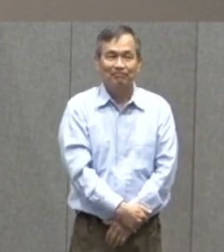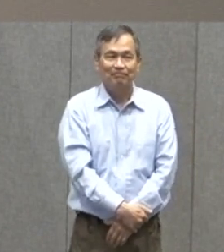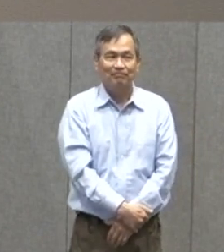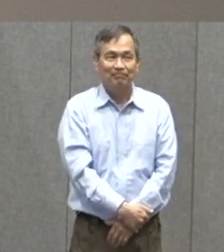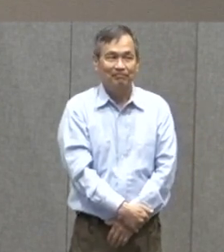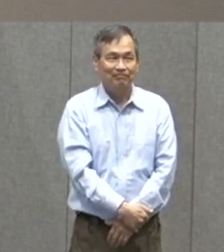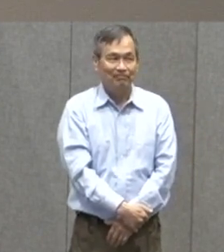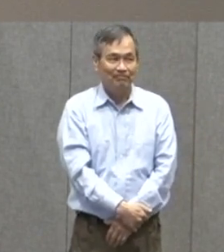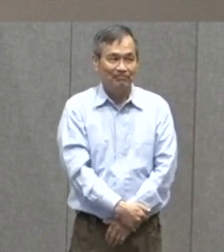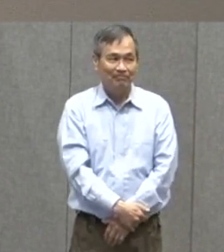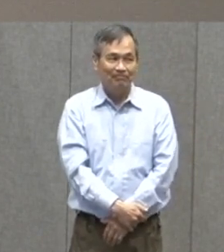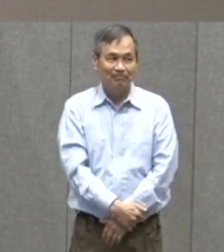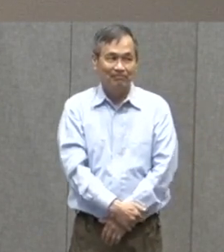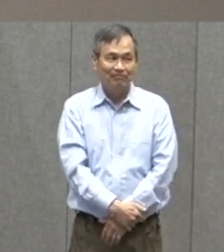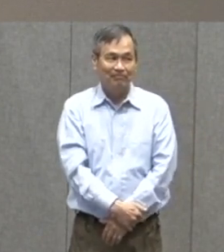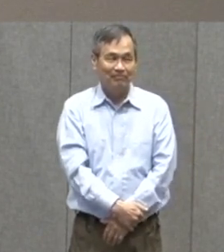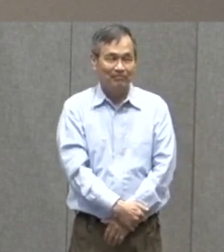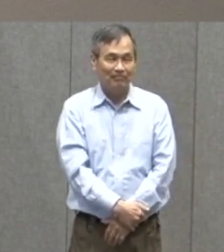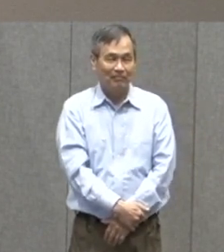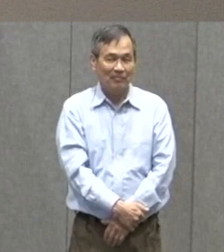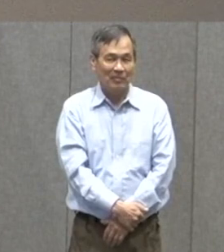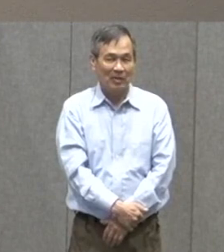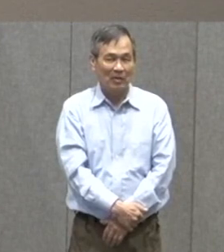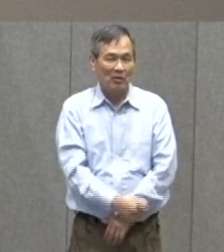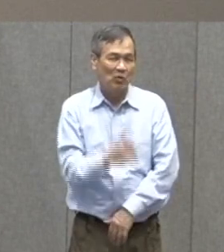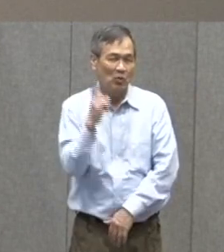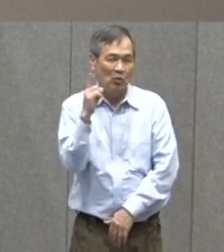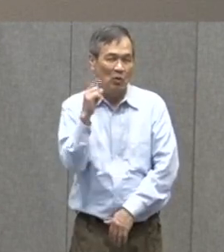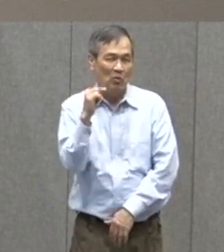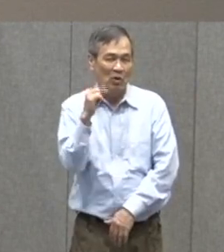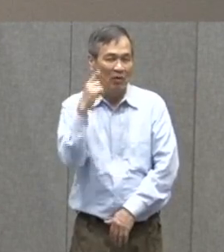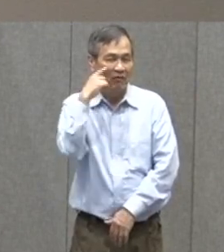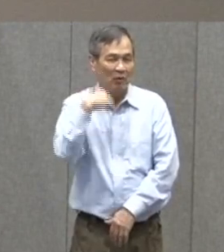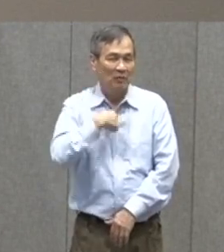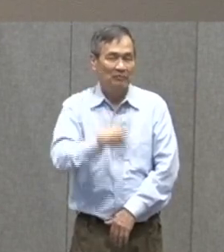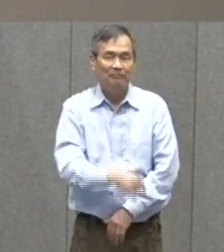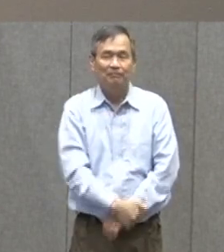Okay, I'm going to write one more.